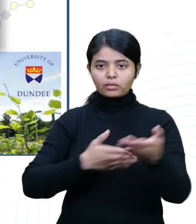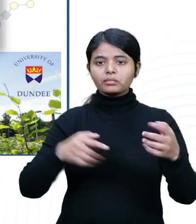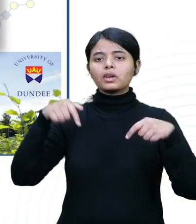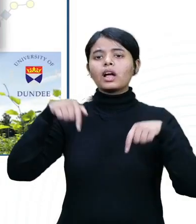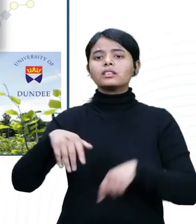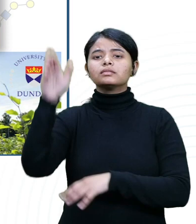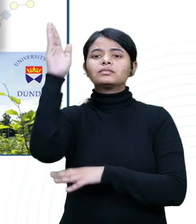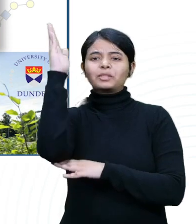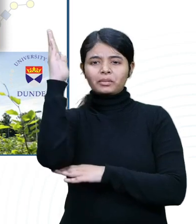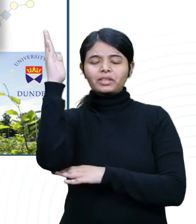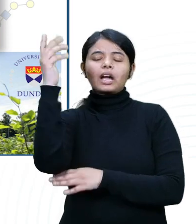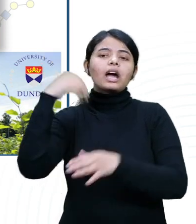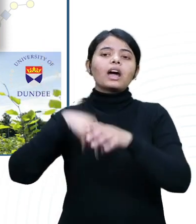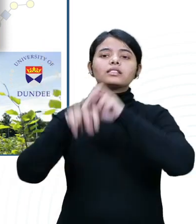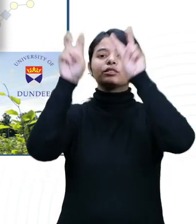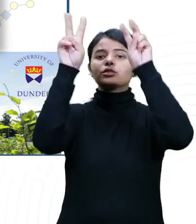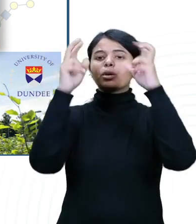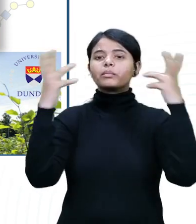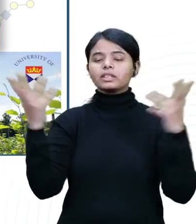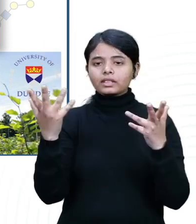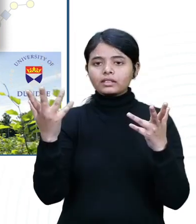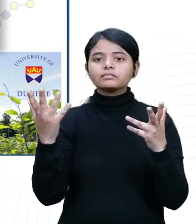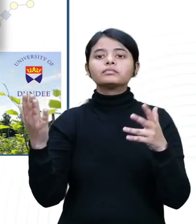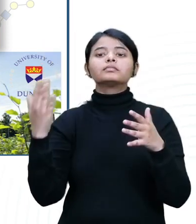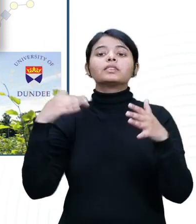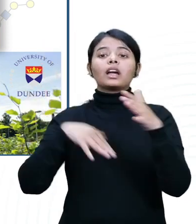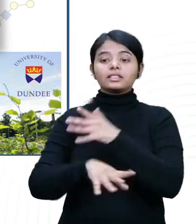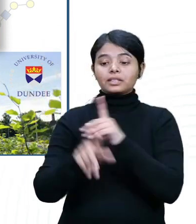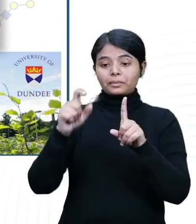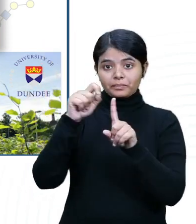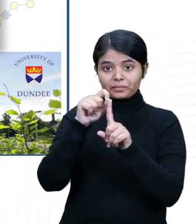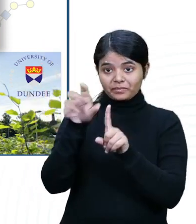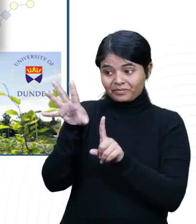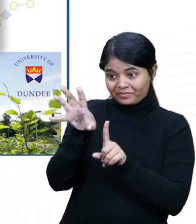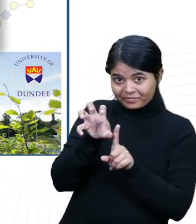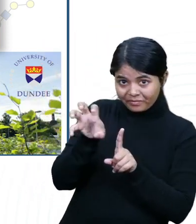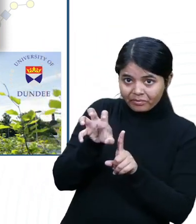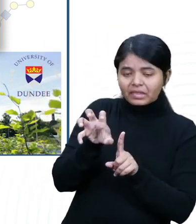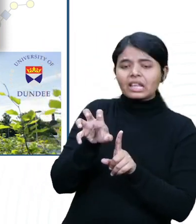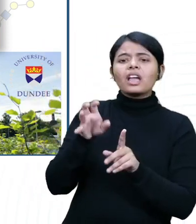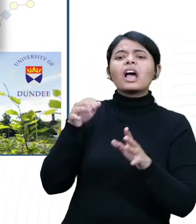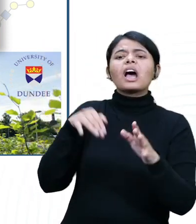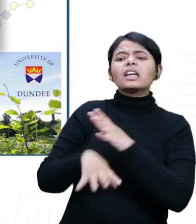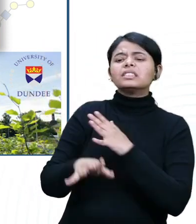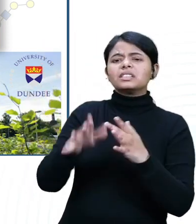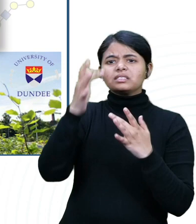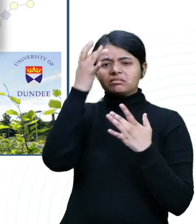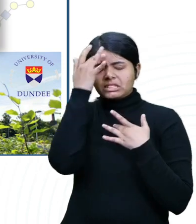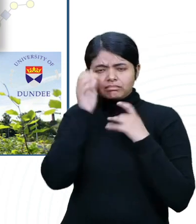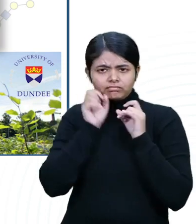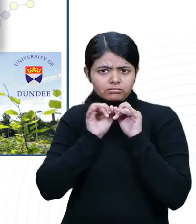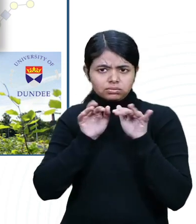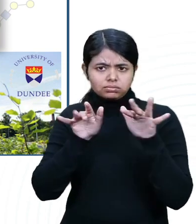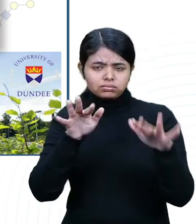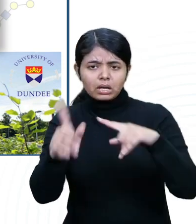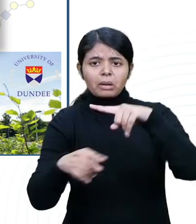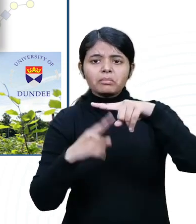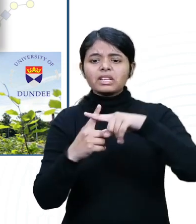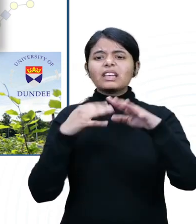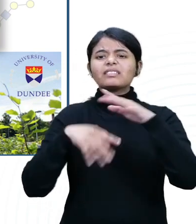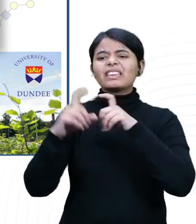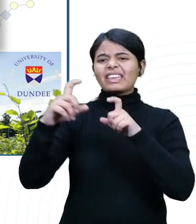Hello everyone. In my talk, I would be discussing a little bit about parasites that are pathogenic in nature, what sort